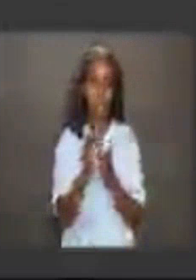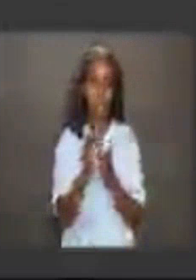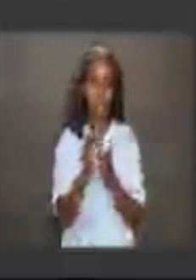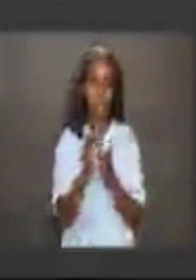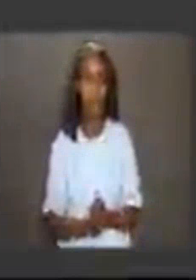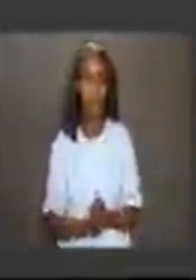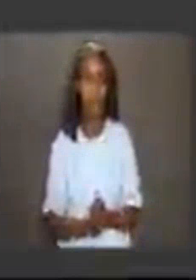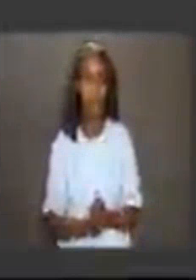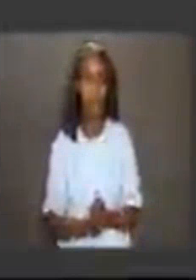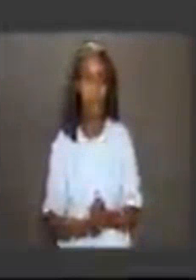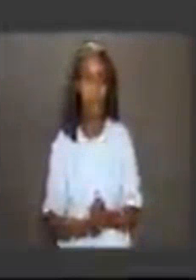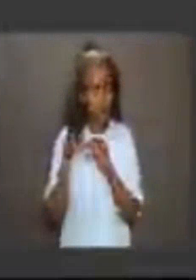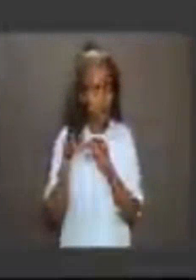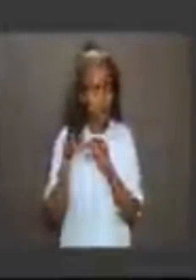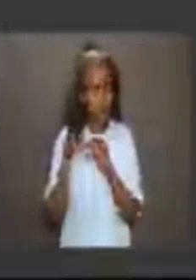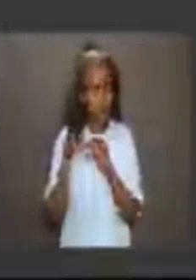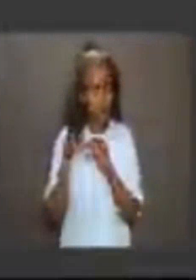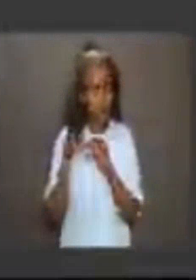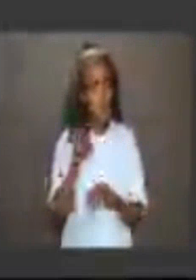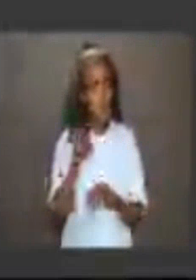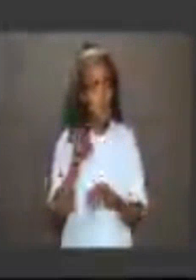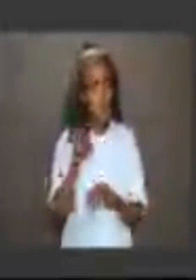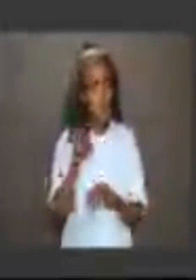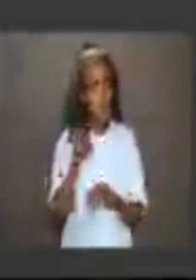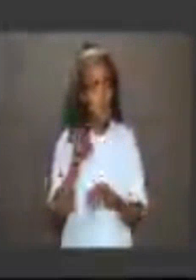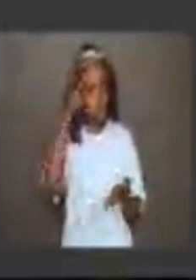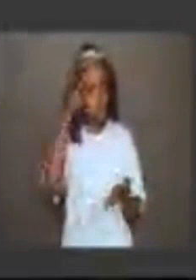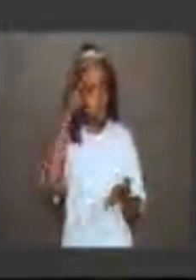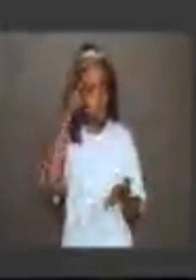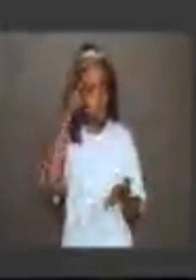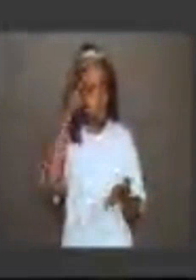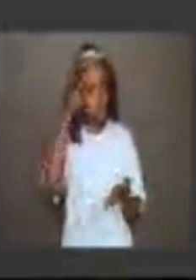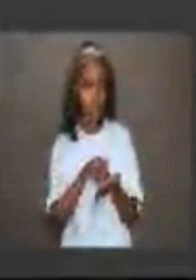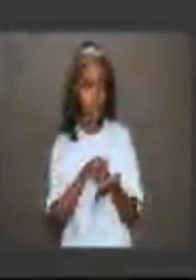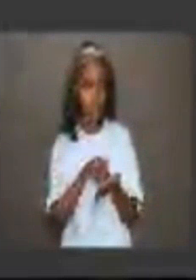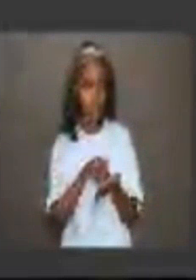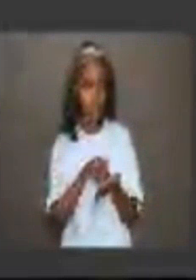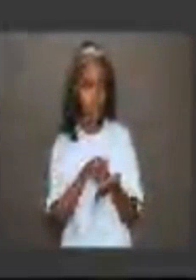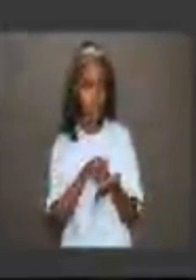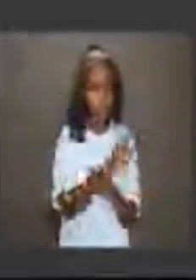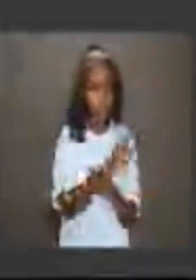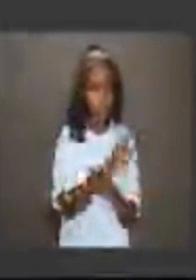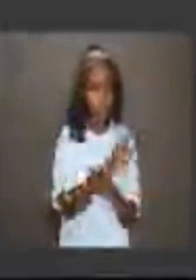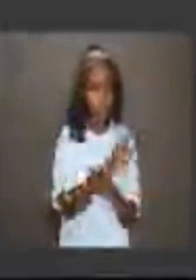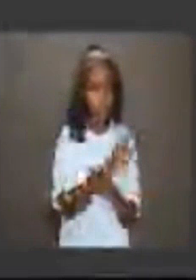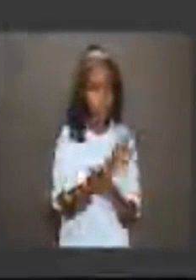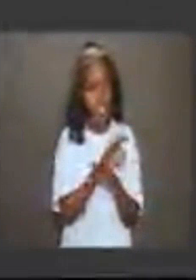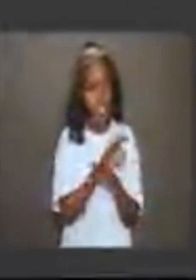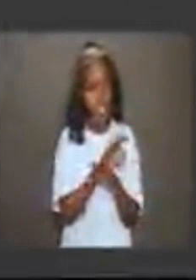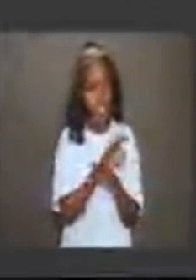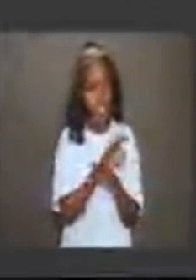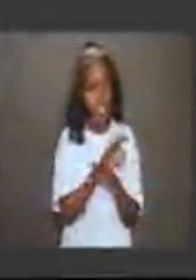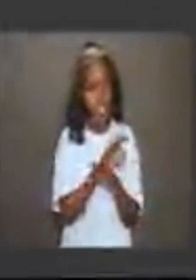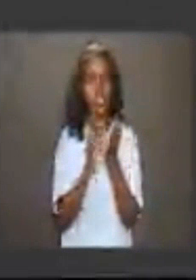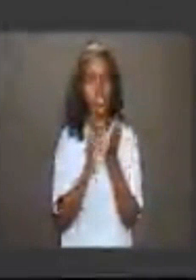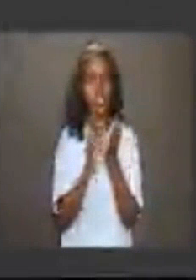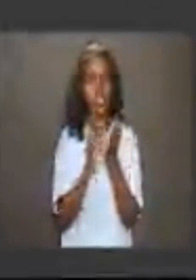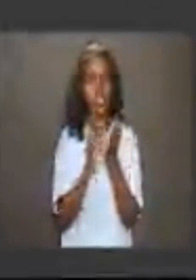Students, you may also recall that a factor is a number that is